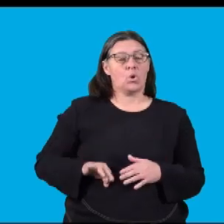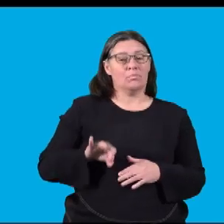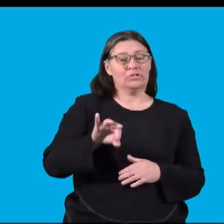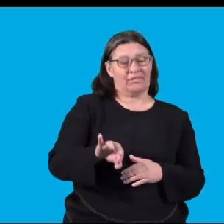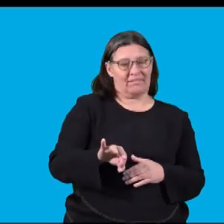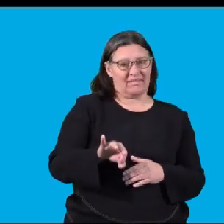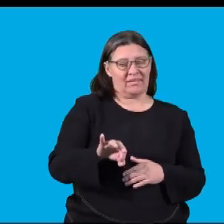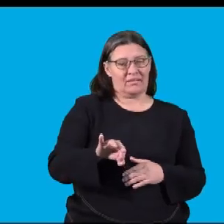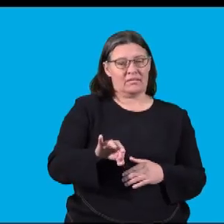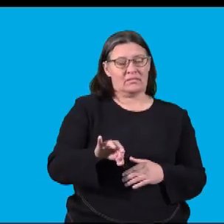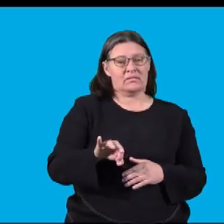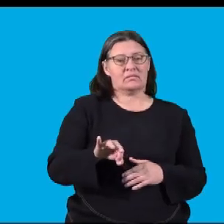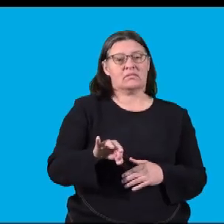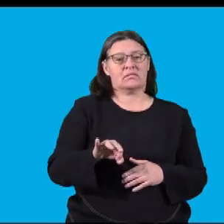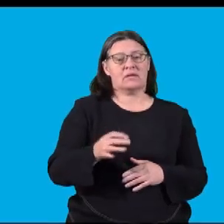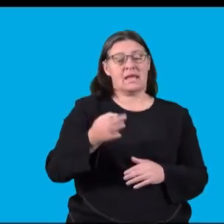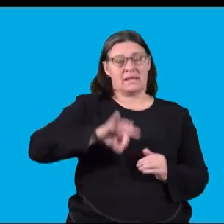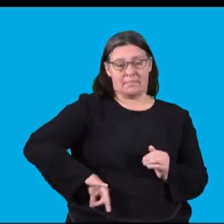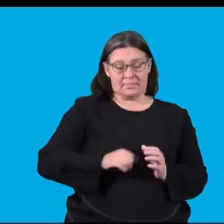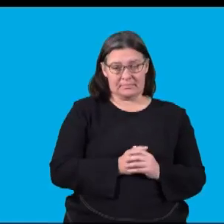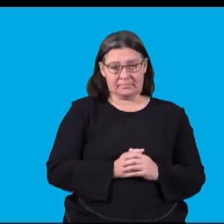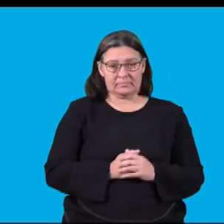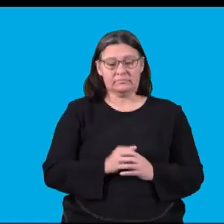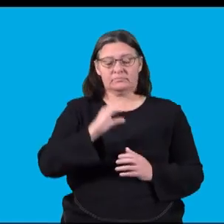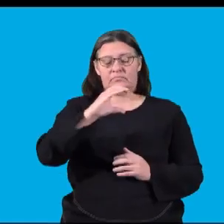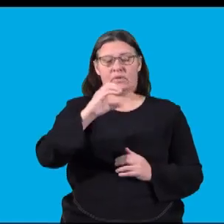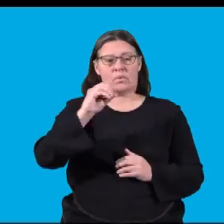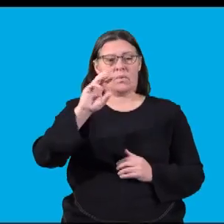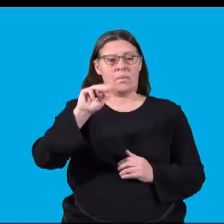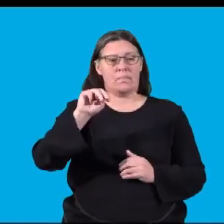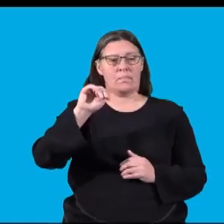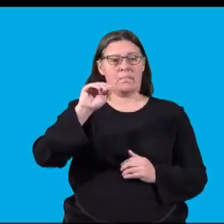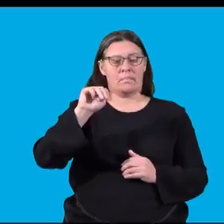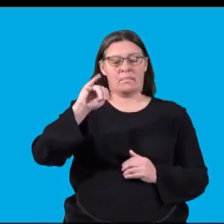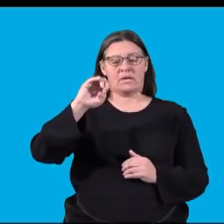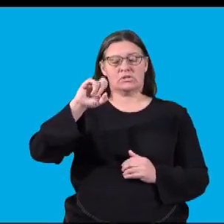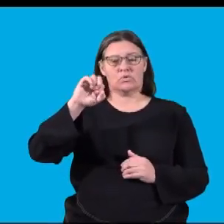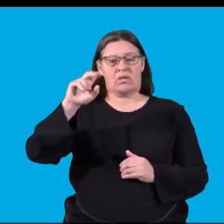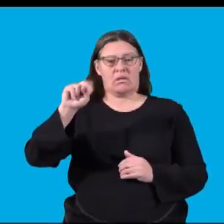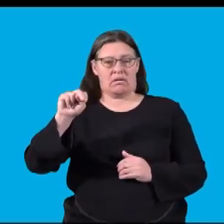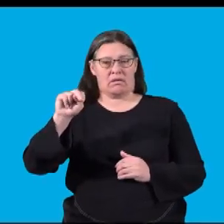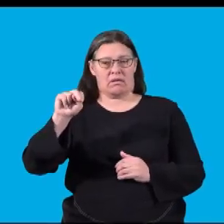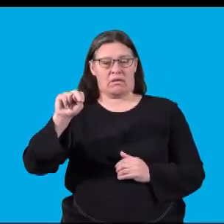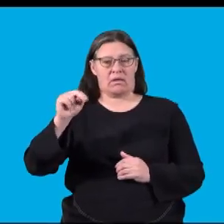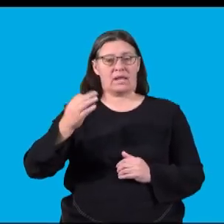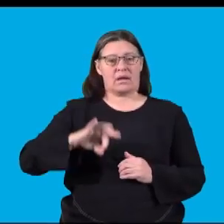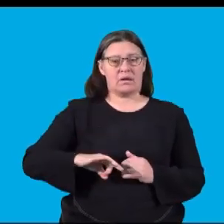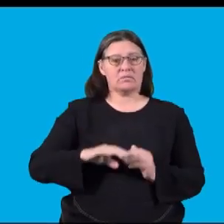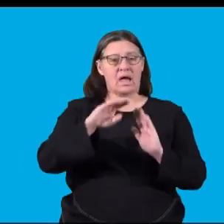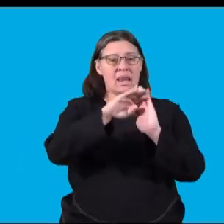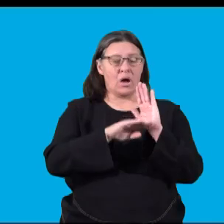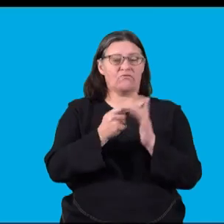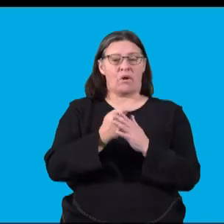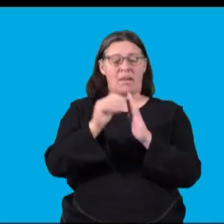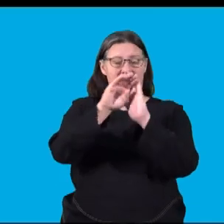commission income. So I'm just going to say, all right, commission income. Then I'm going to take the amount